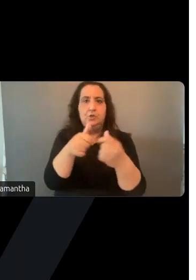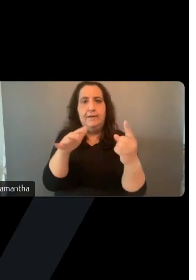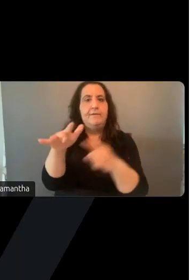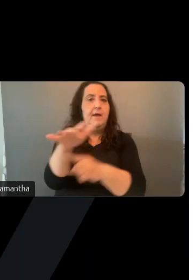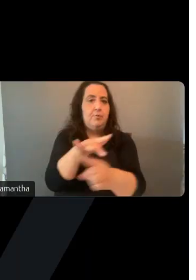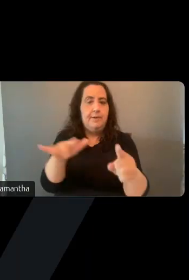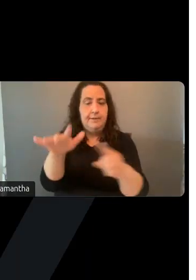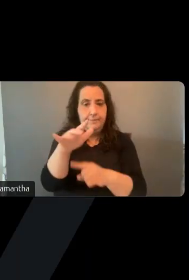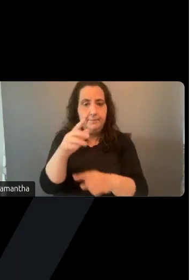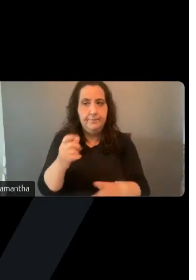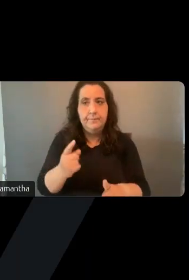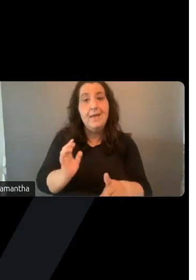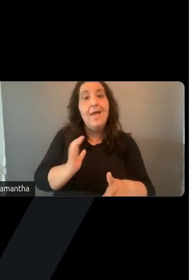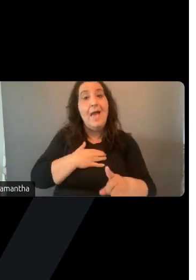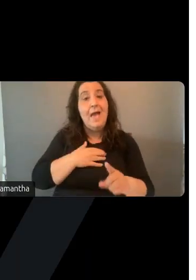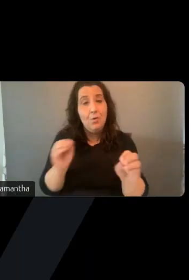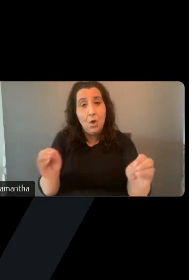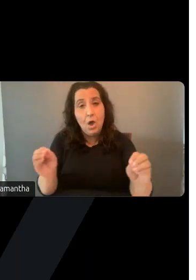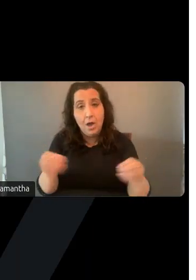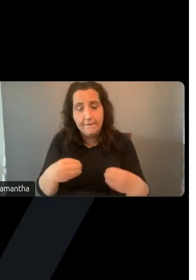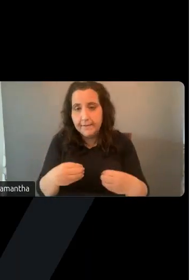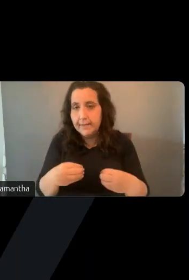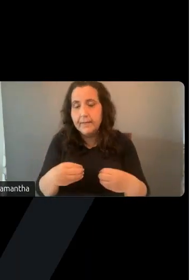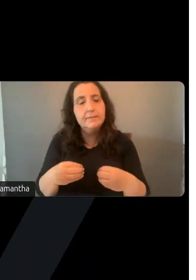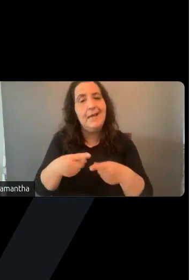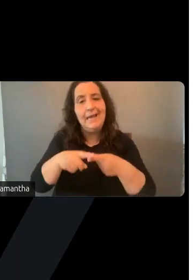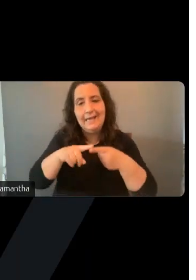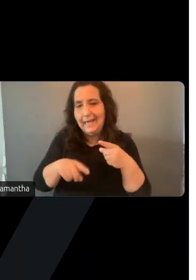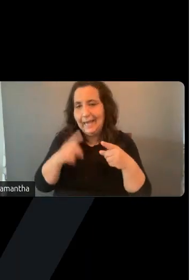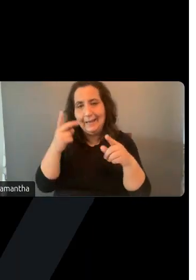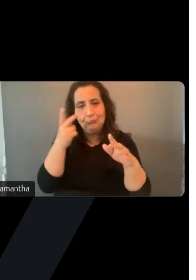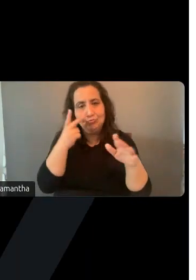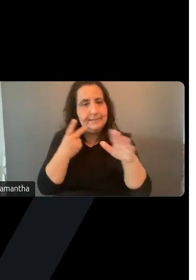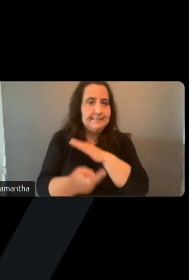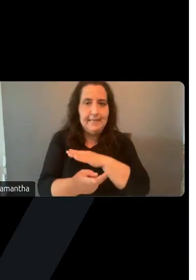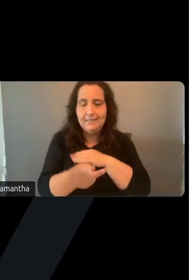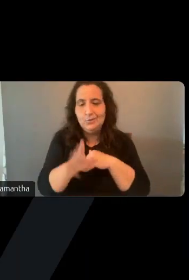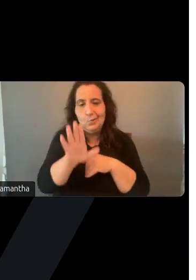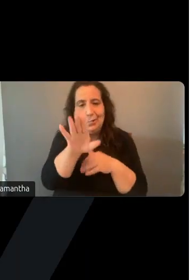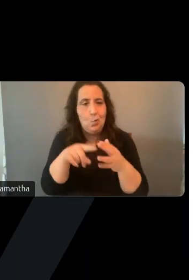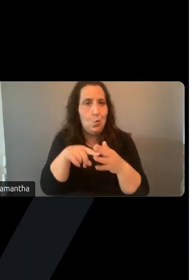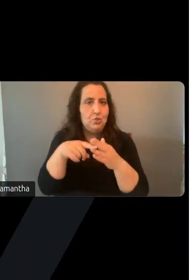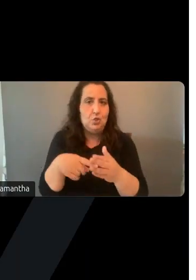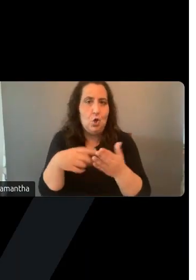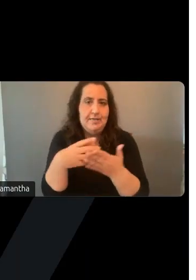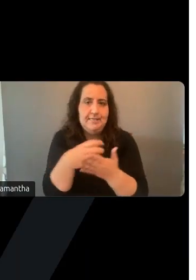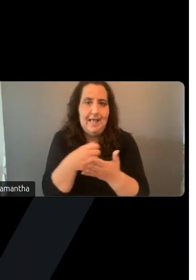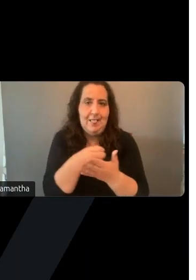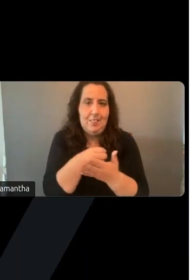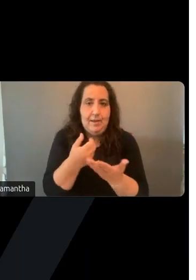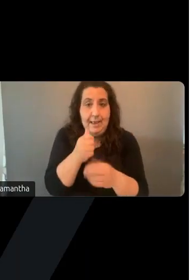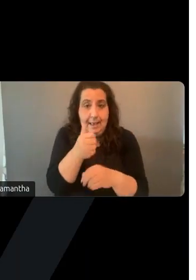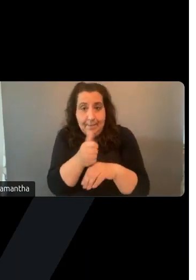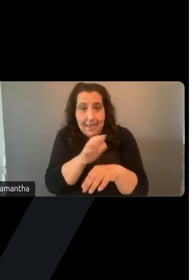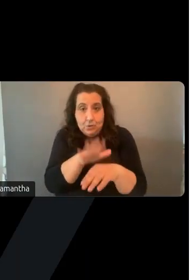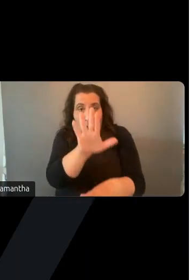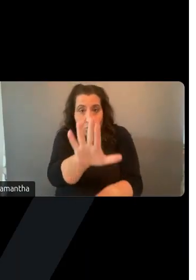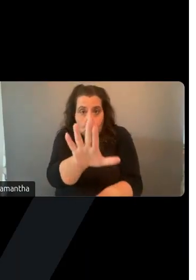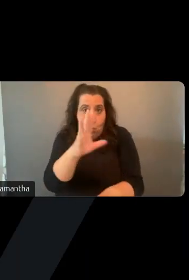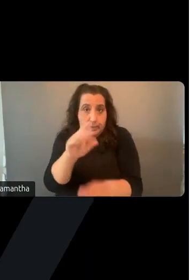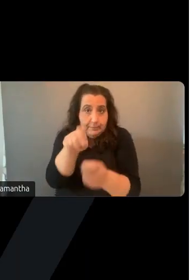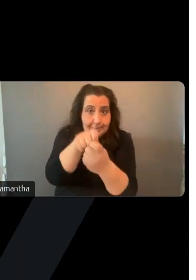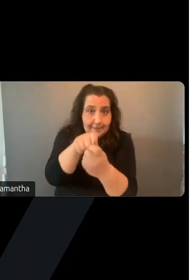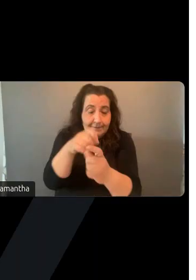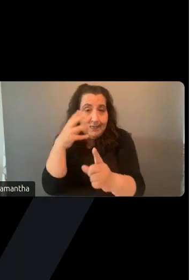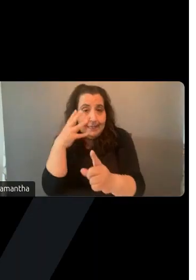Now, our office is unable to predict what your starting salary will be based on your experience in education,